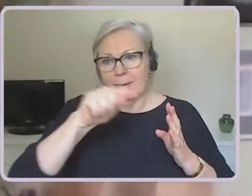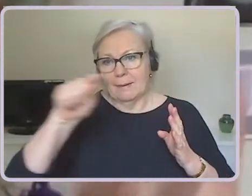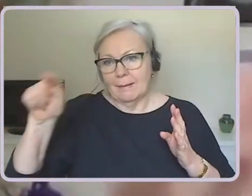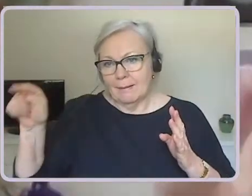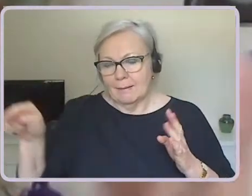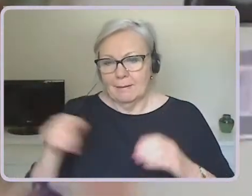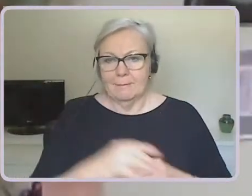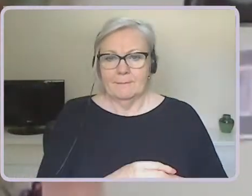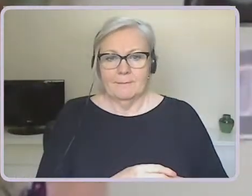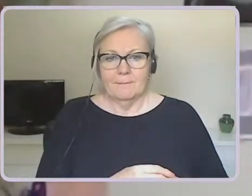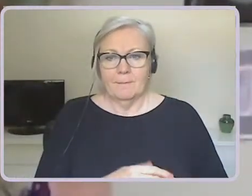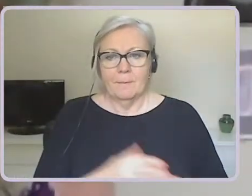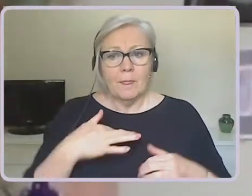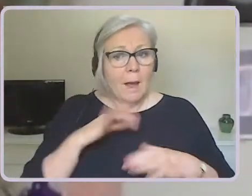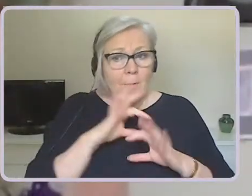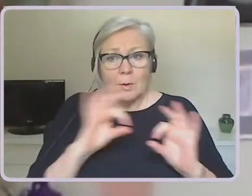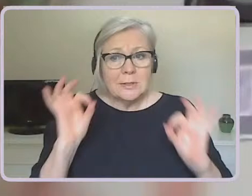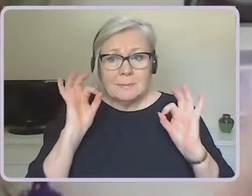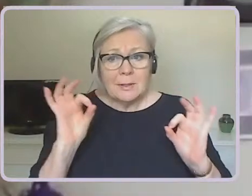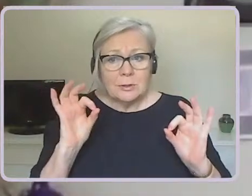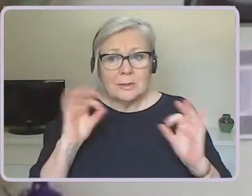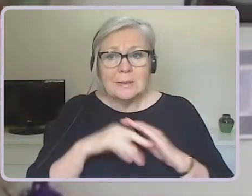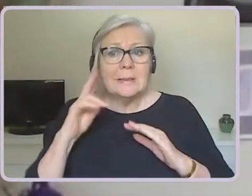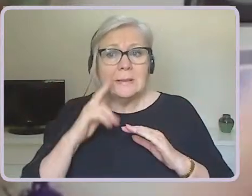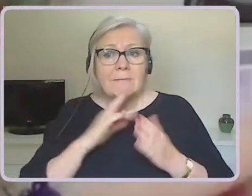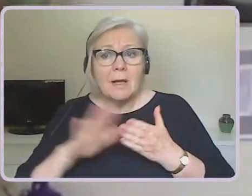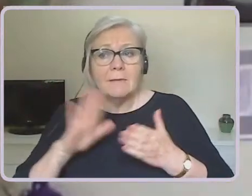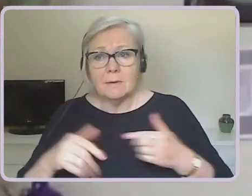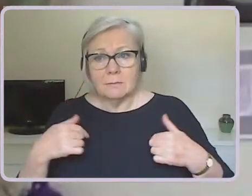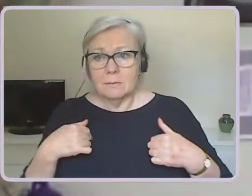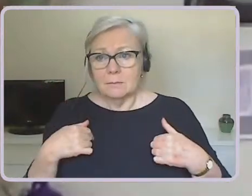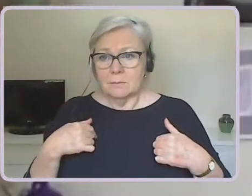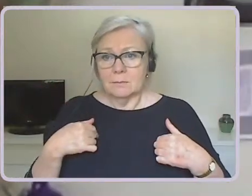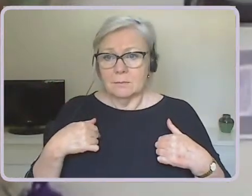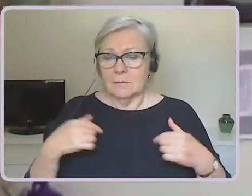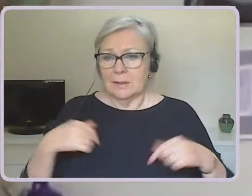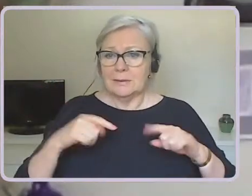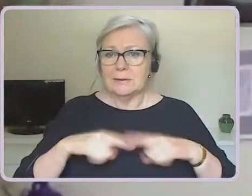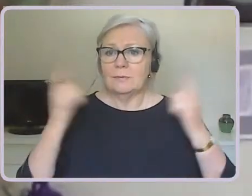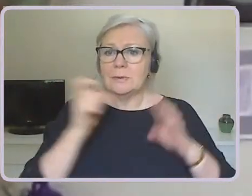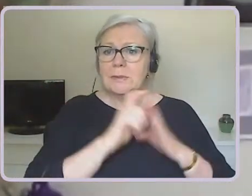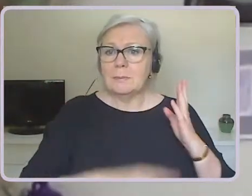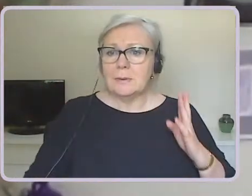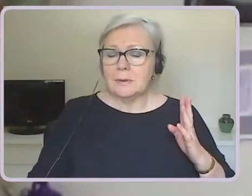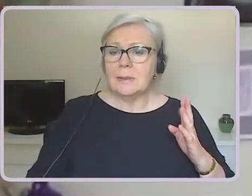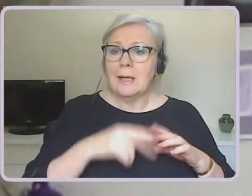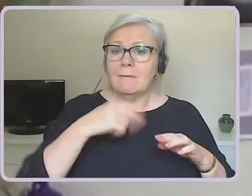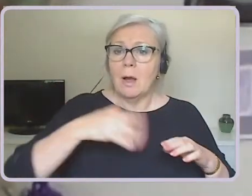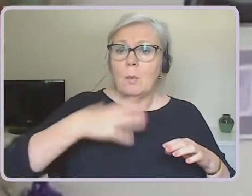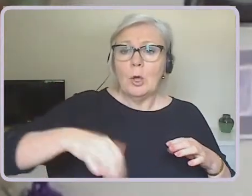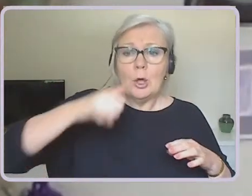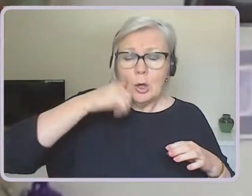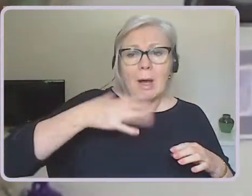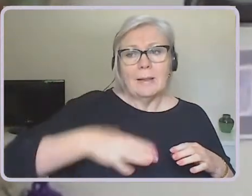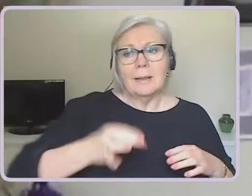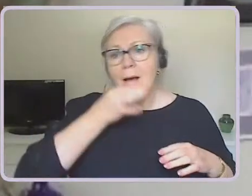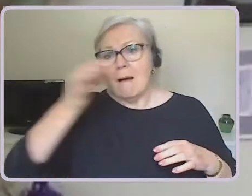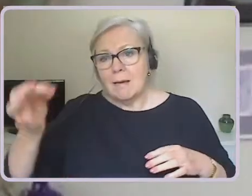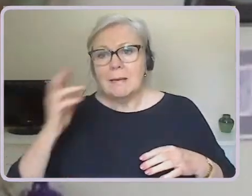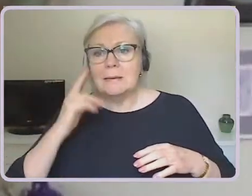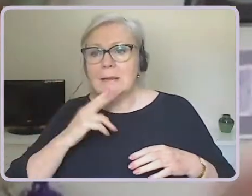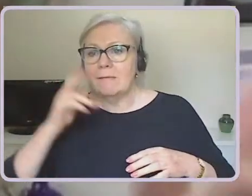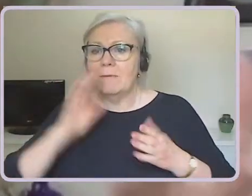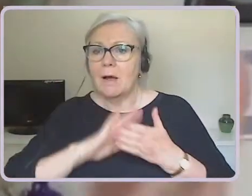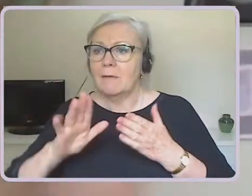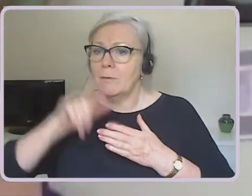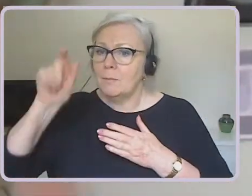the specialist in the deaf and hard of hearing community. I would need to speak to them to understand exactly what's going on. I do